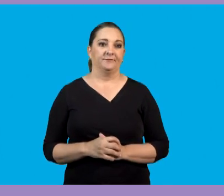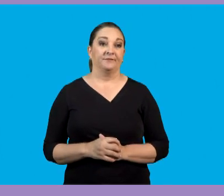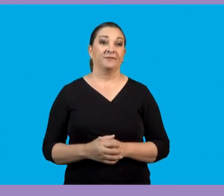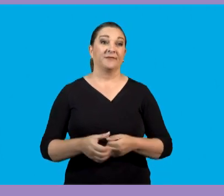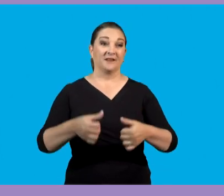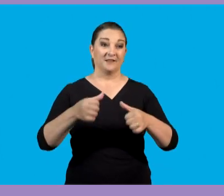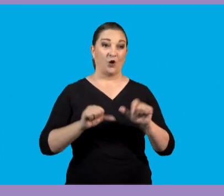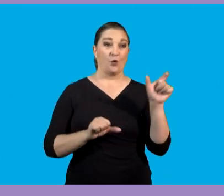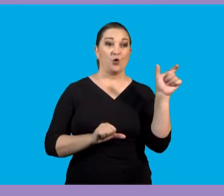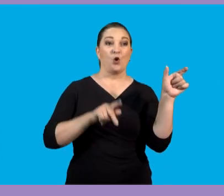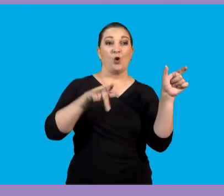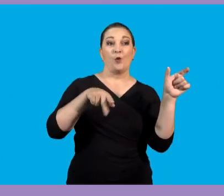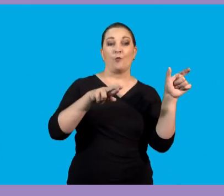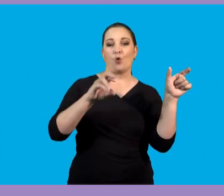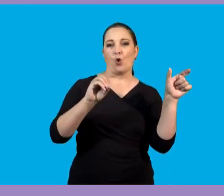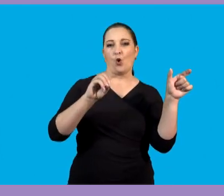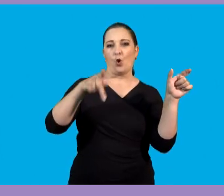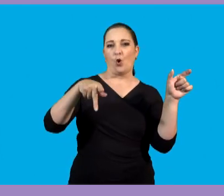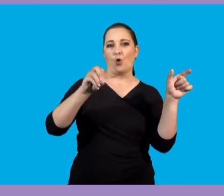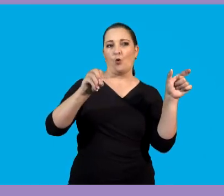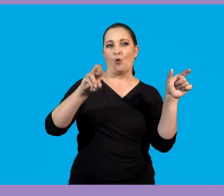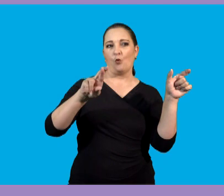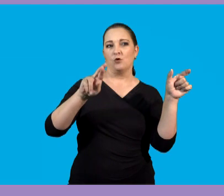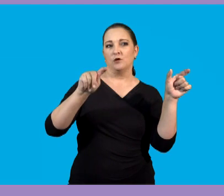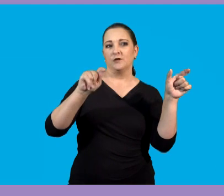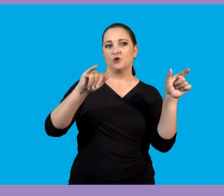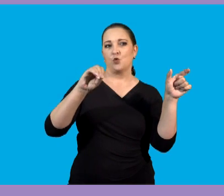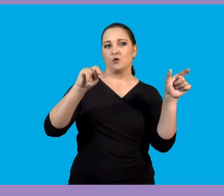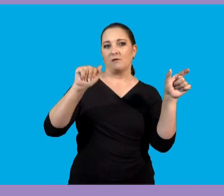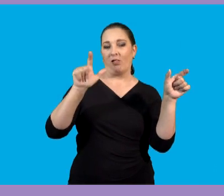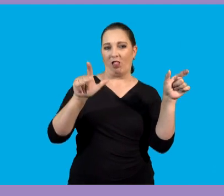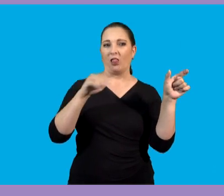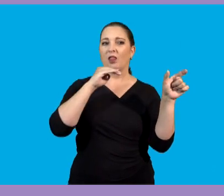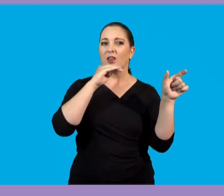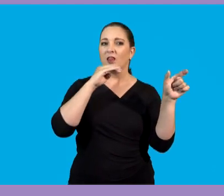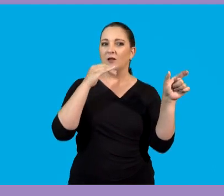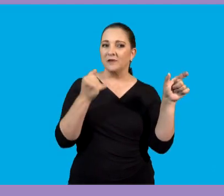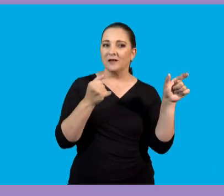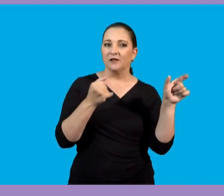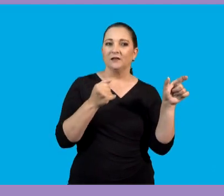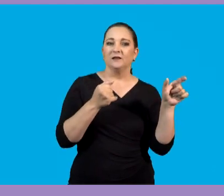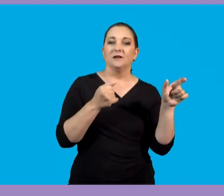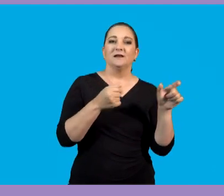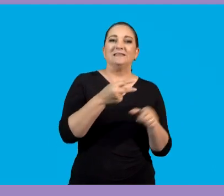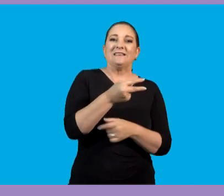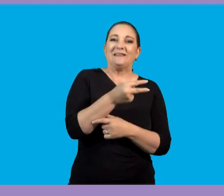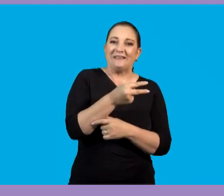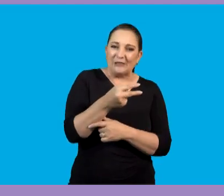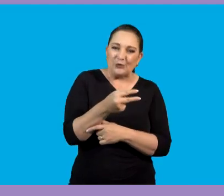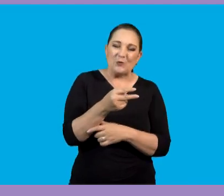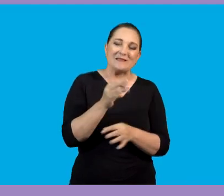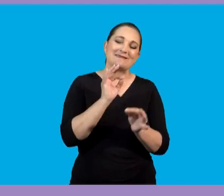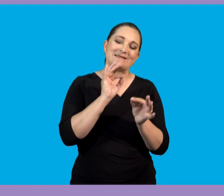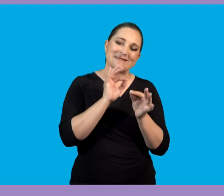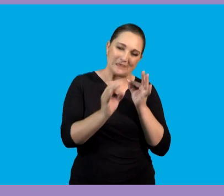have proportional, which means that the ratios, these are ratios with equal simplest